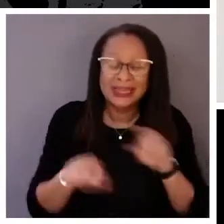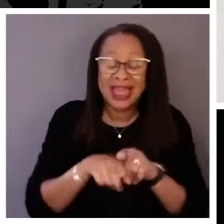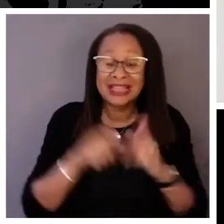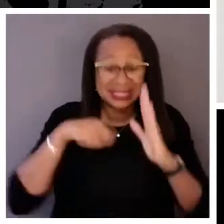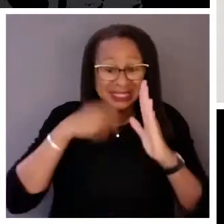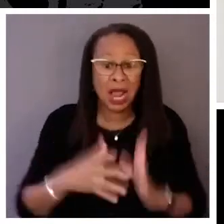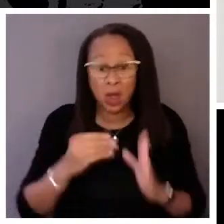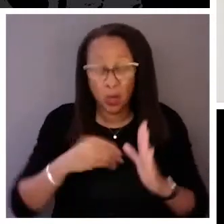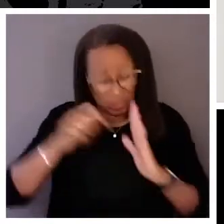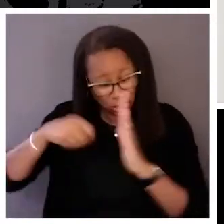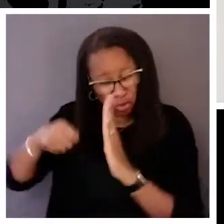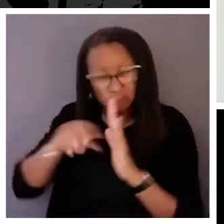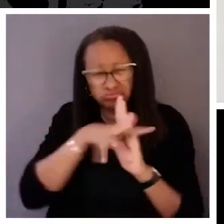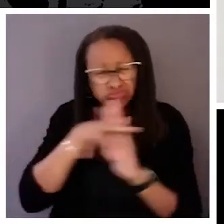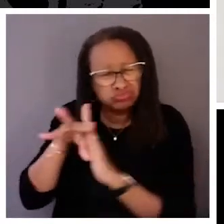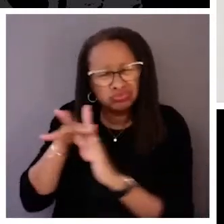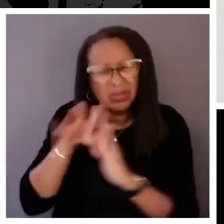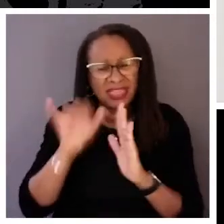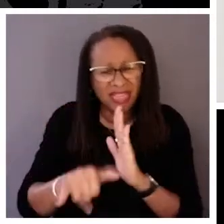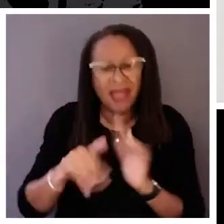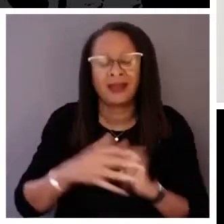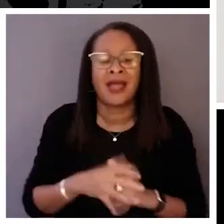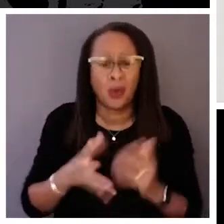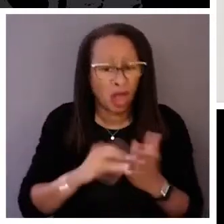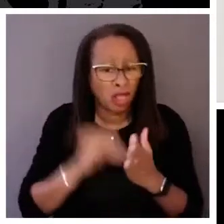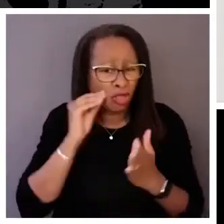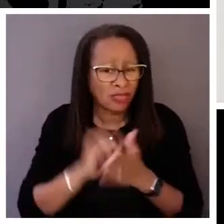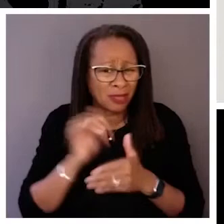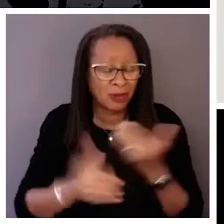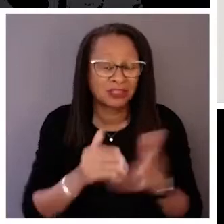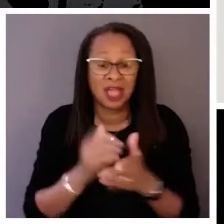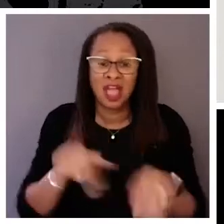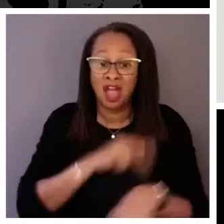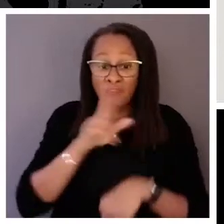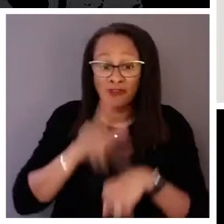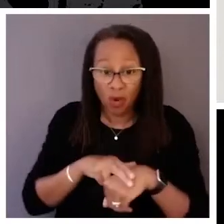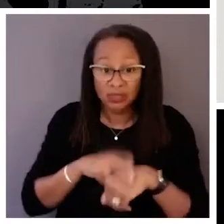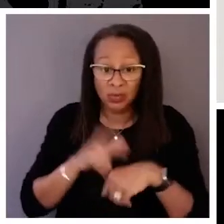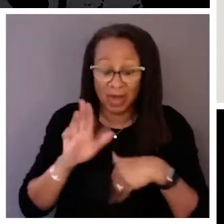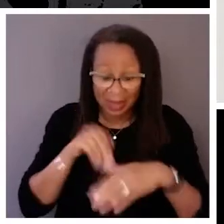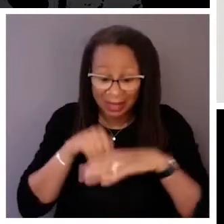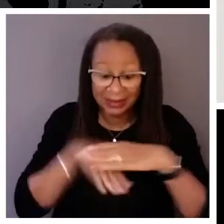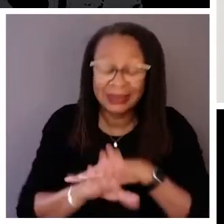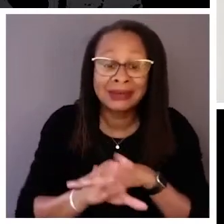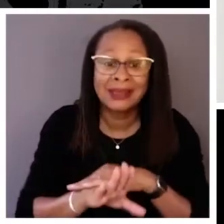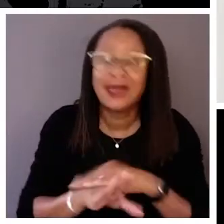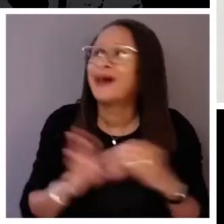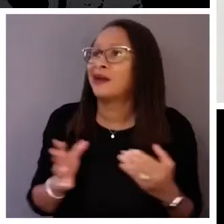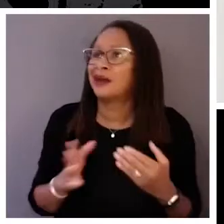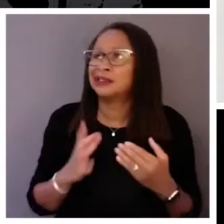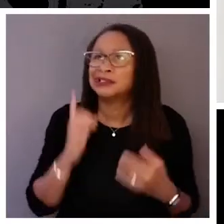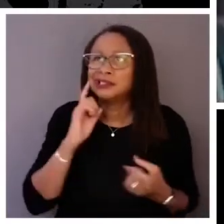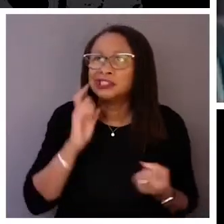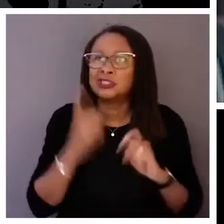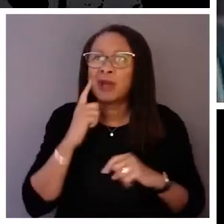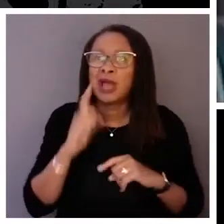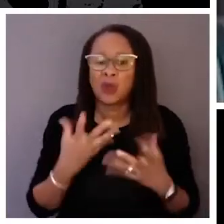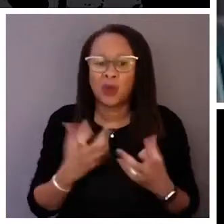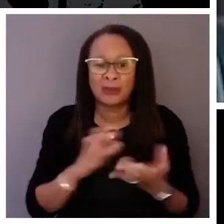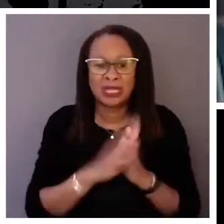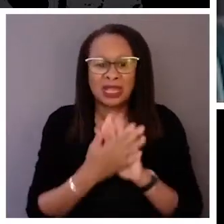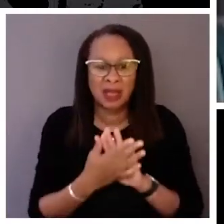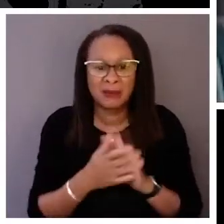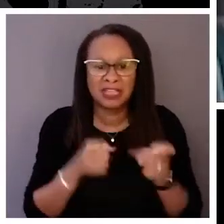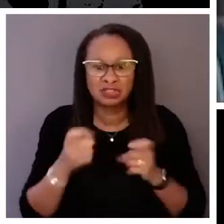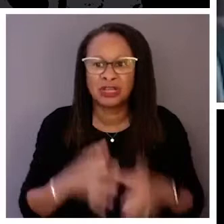a cinematographer. I want to shoot. I want to learn how to shoot. And then, of course, as soon as I got in, I wanted to be a director. And I was 21 years old. How do you